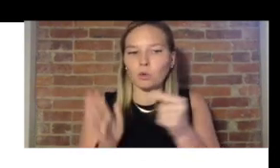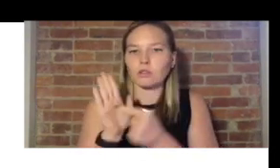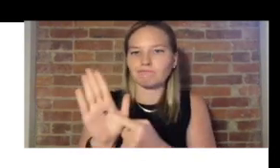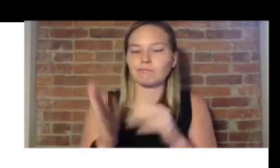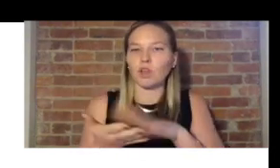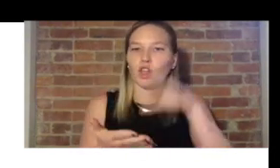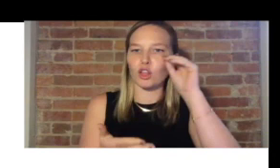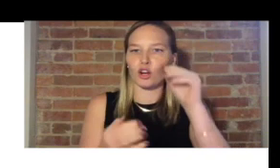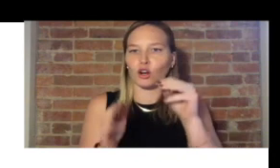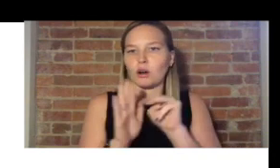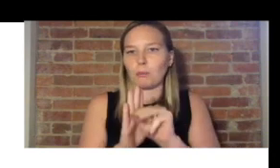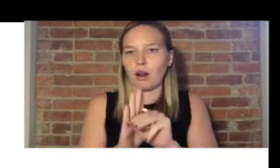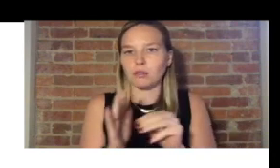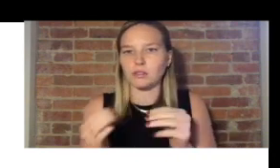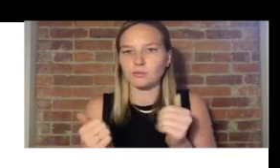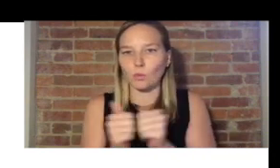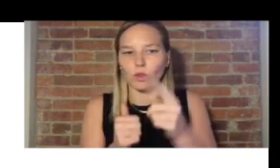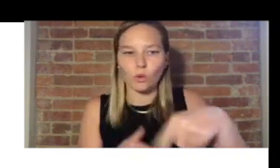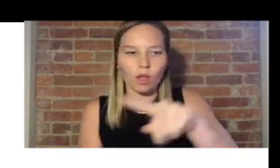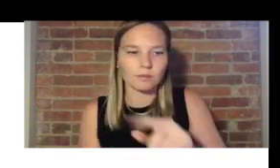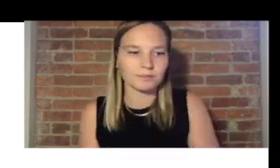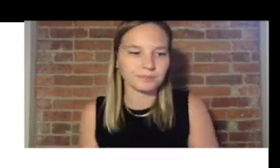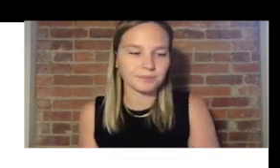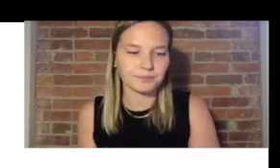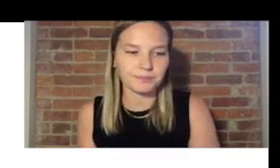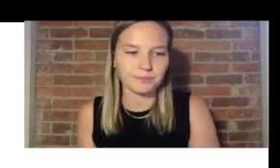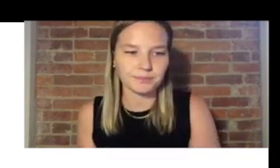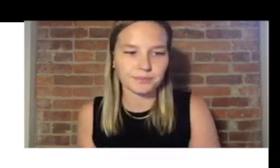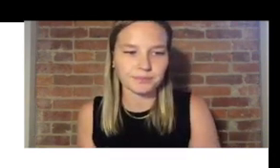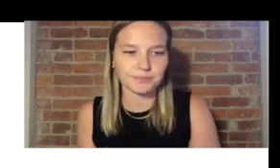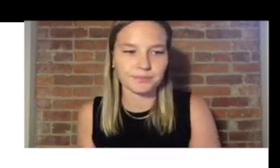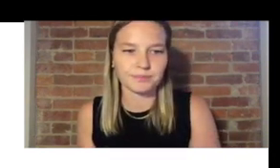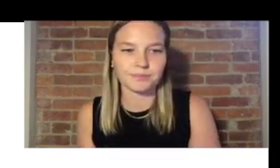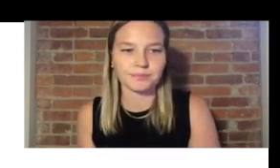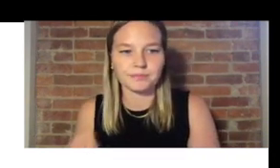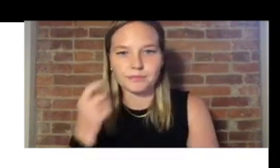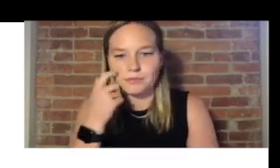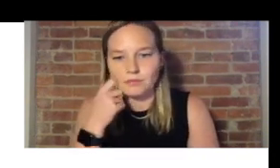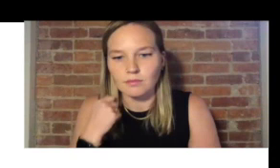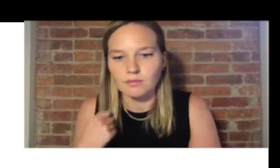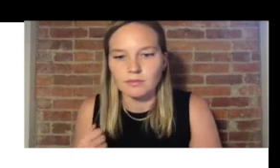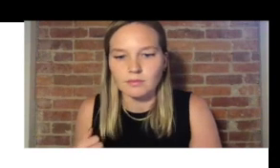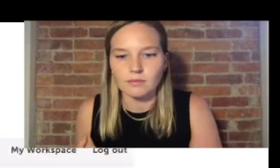I will now switch over to speaking because I'm going to show the learner models to all of you.